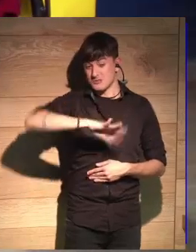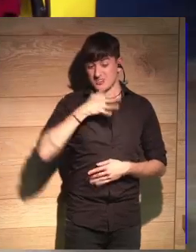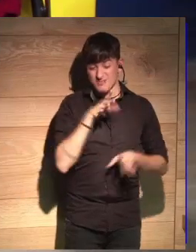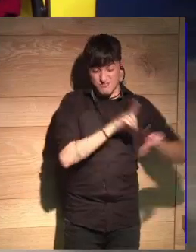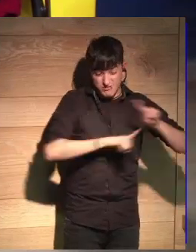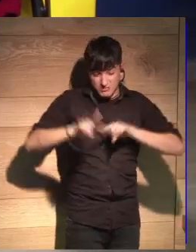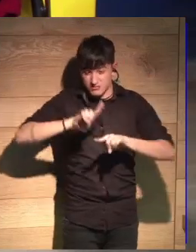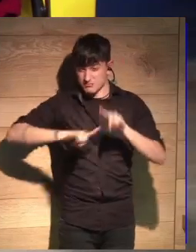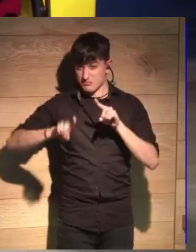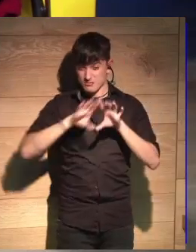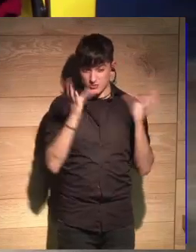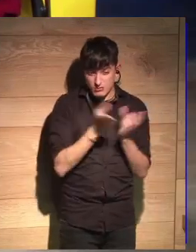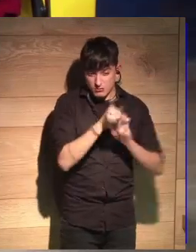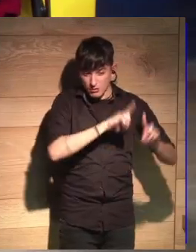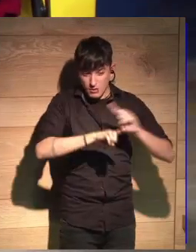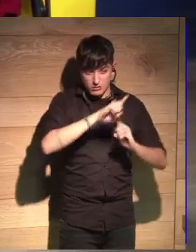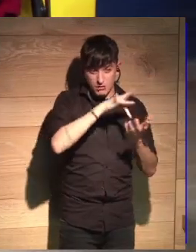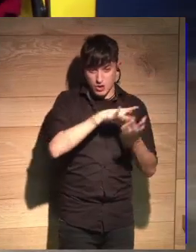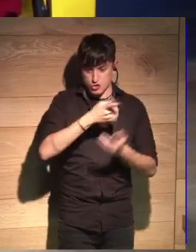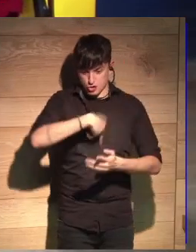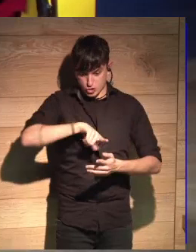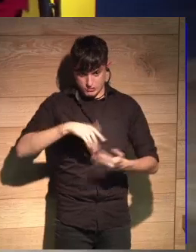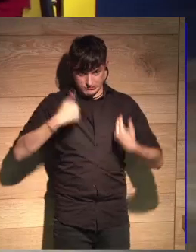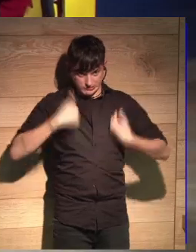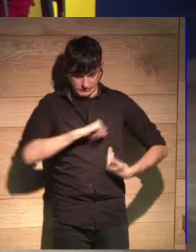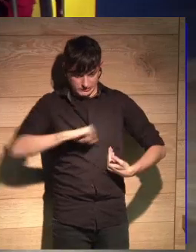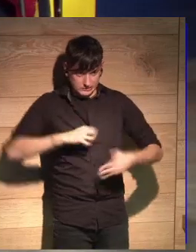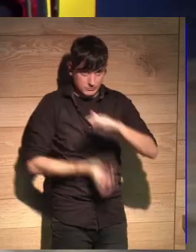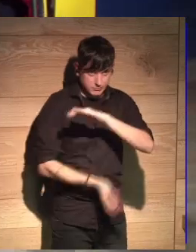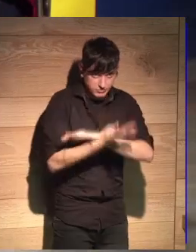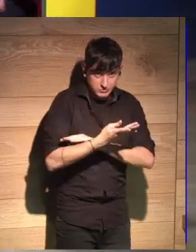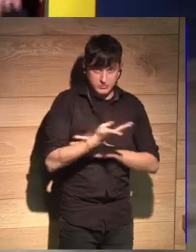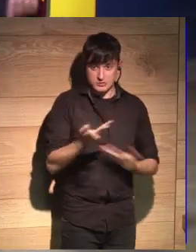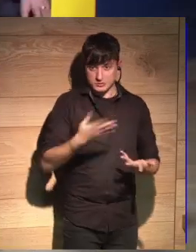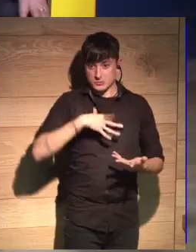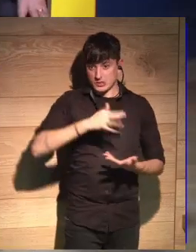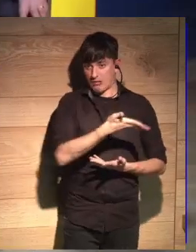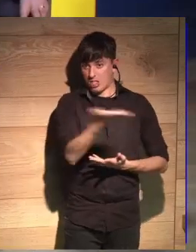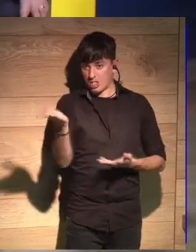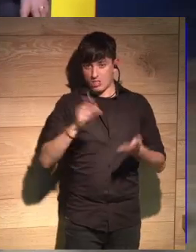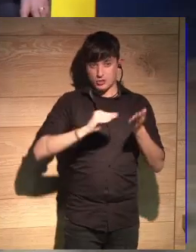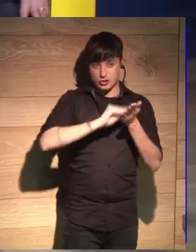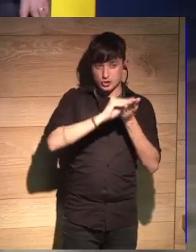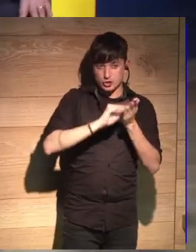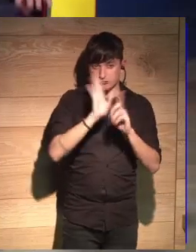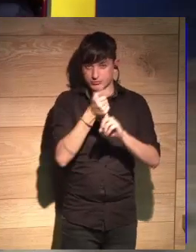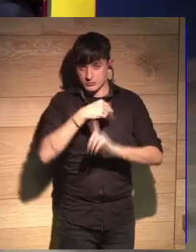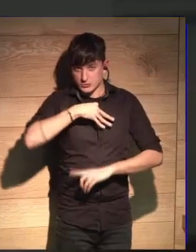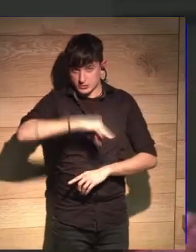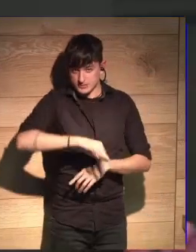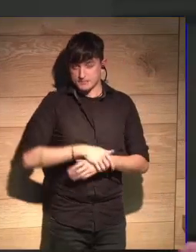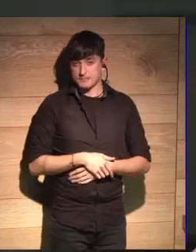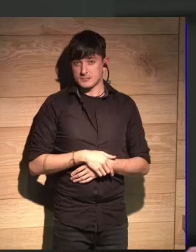world are problems that we are causing ourselves, and so we can solve the problems. And we must be optimistic.